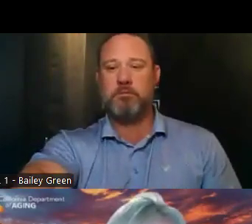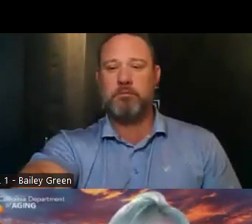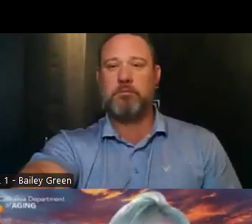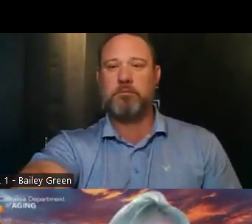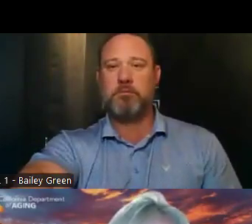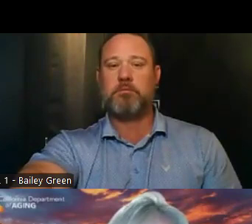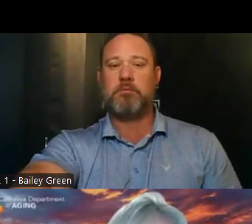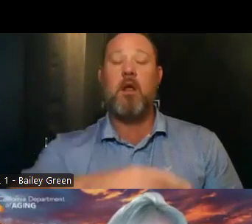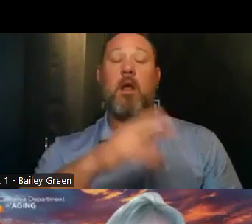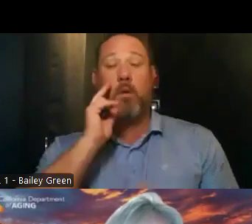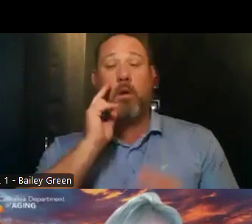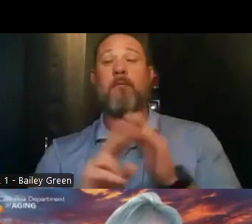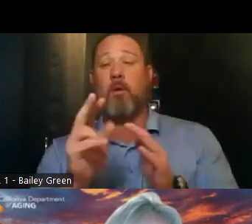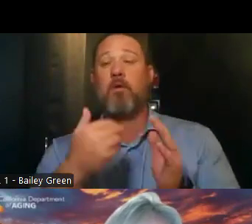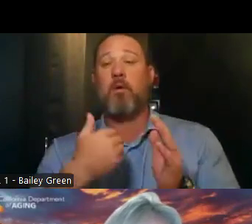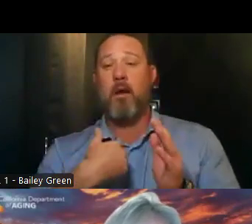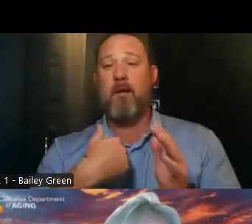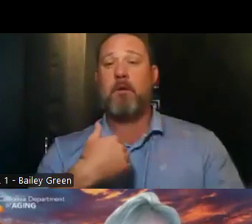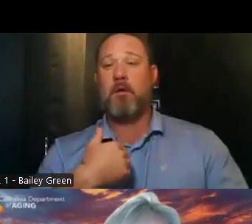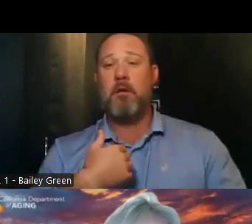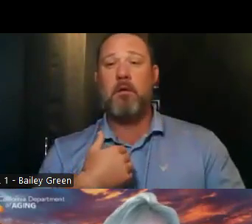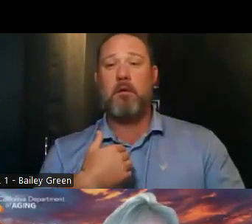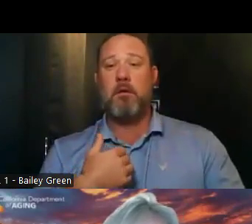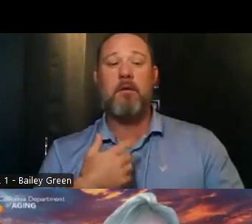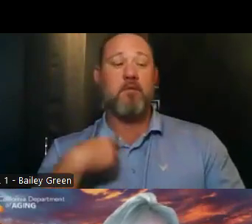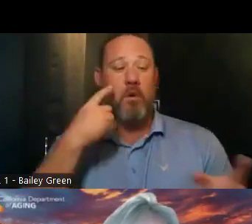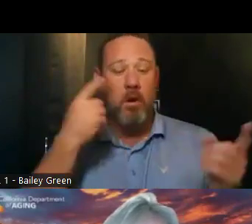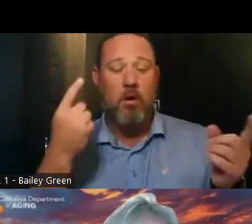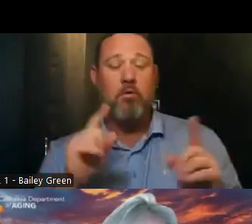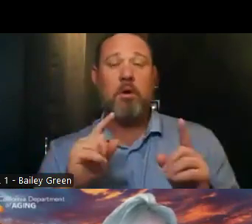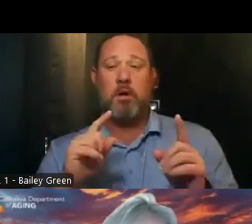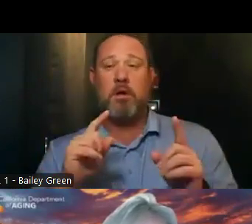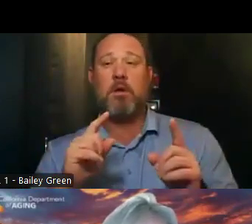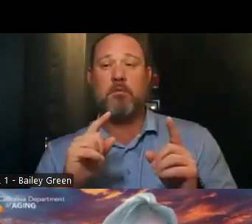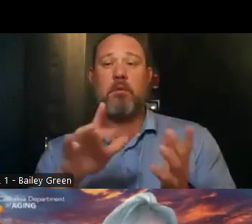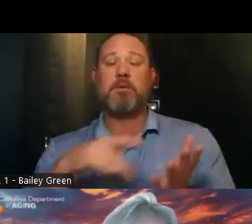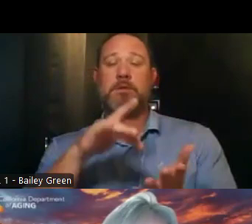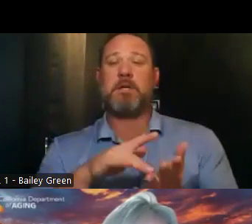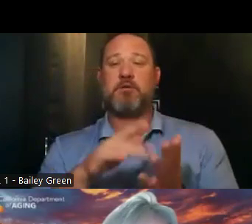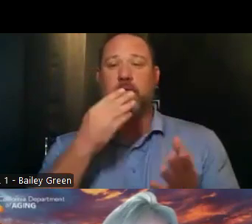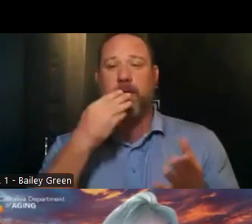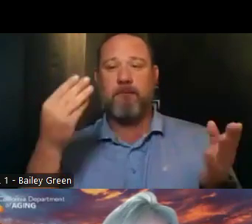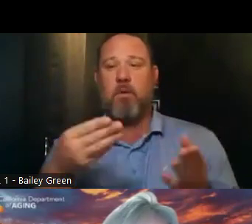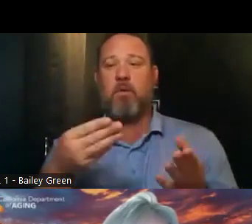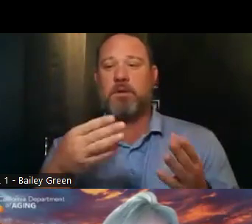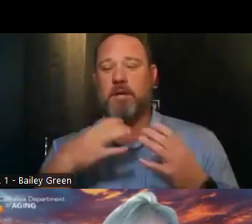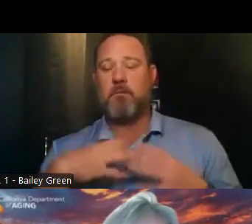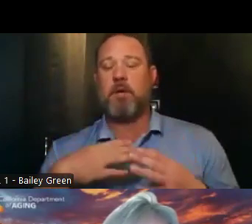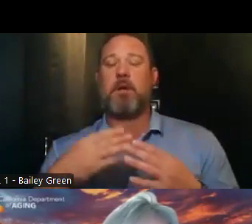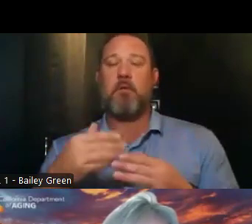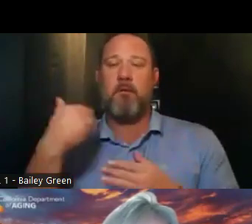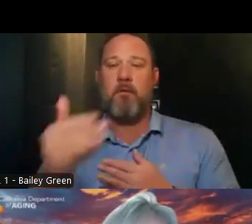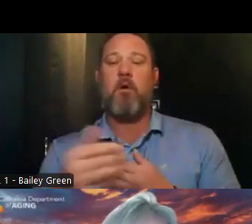And we're looking forward to having this, if you all agree, be one of the central focus areas of this committee moving forward.